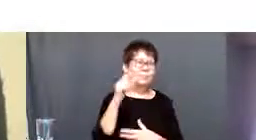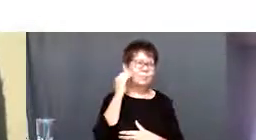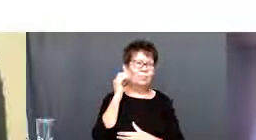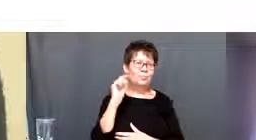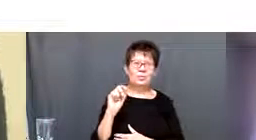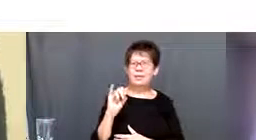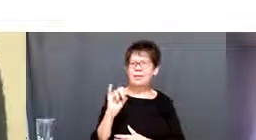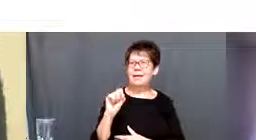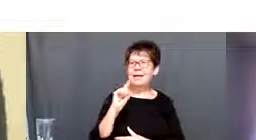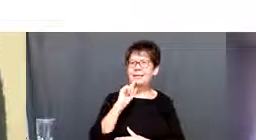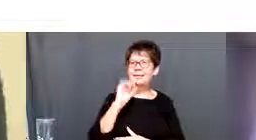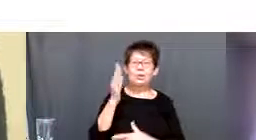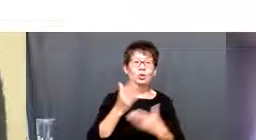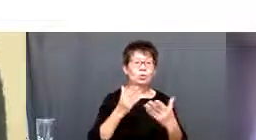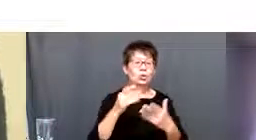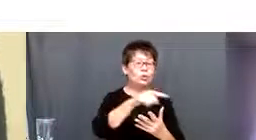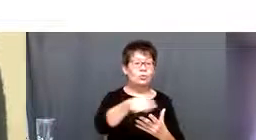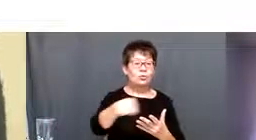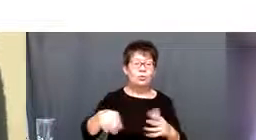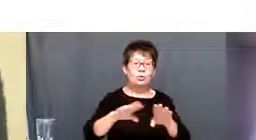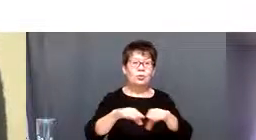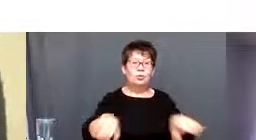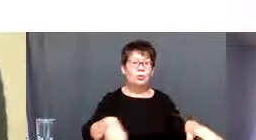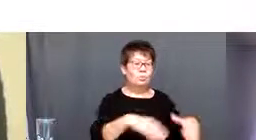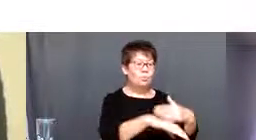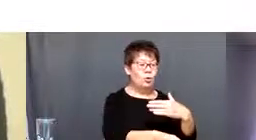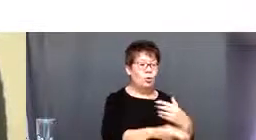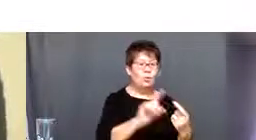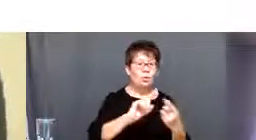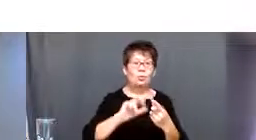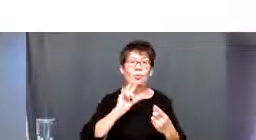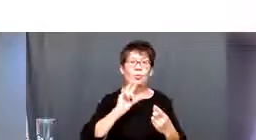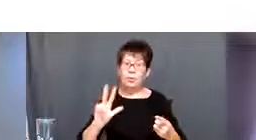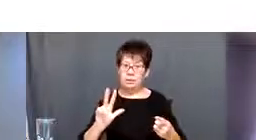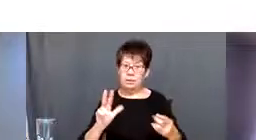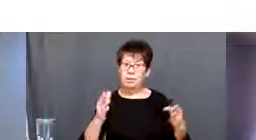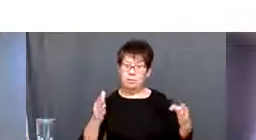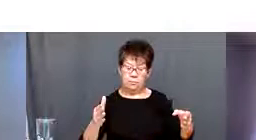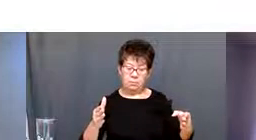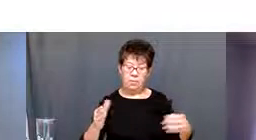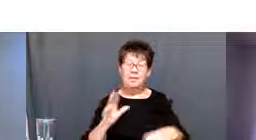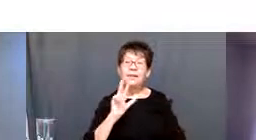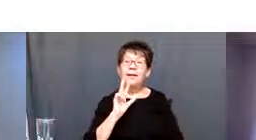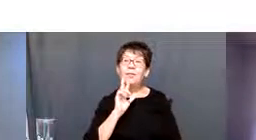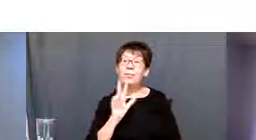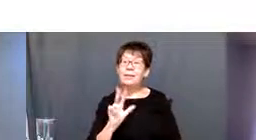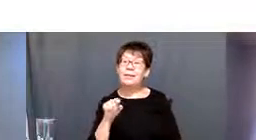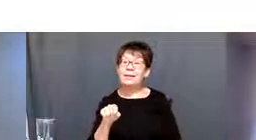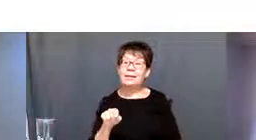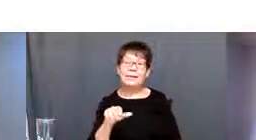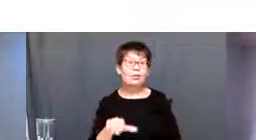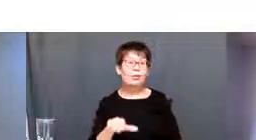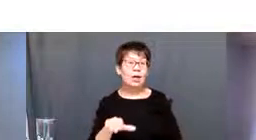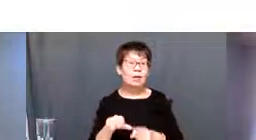serves children from birth up until the age of 3. At that age of 3, that child will